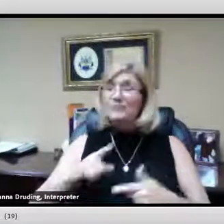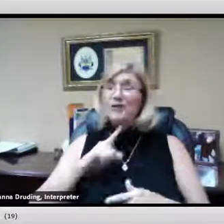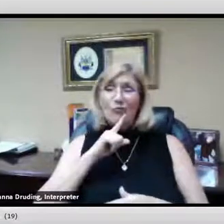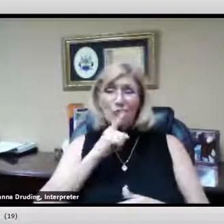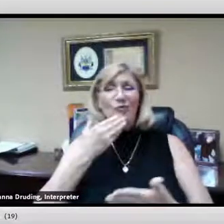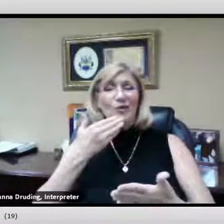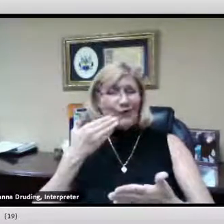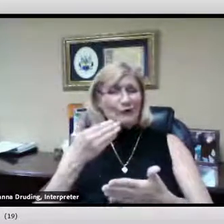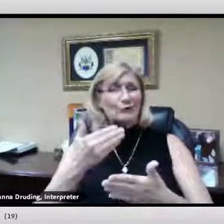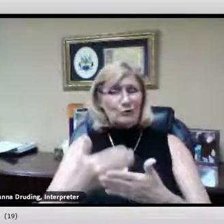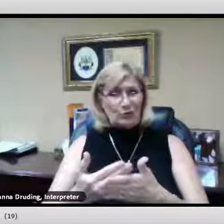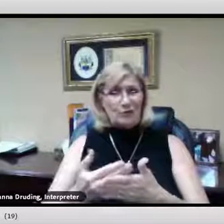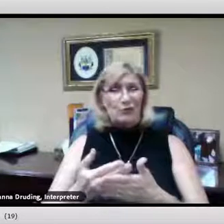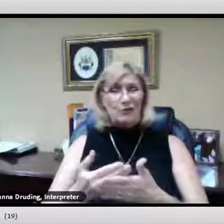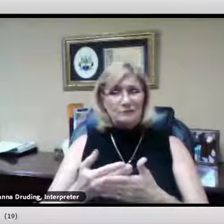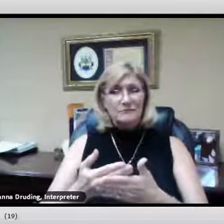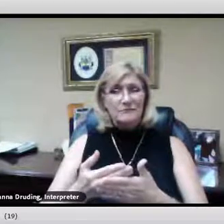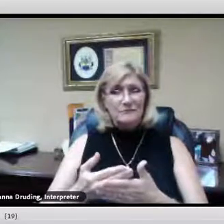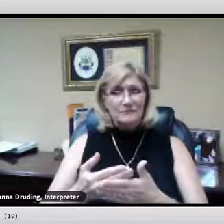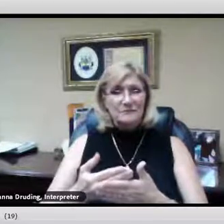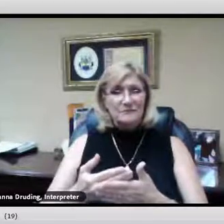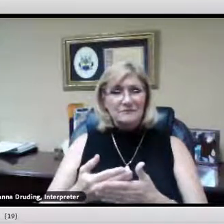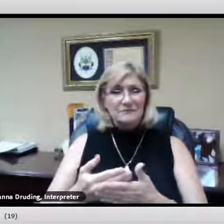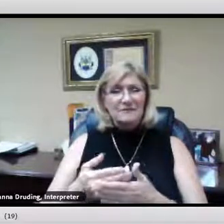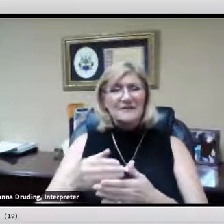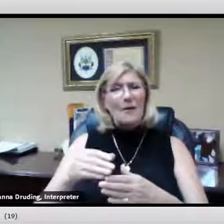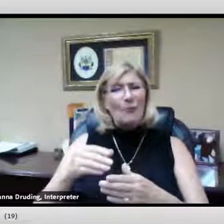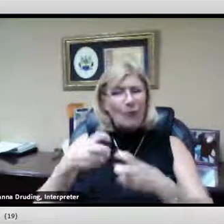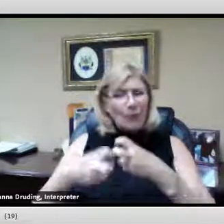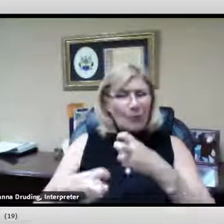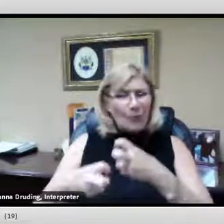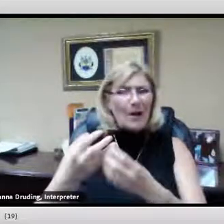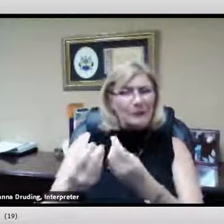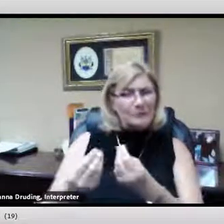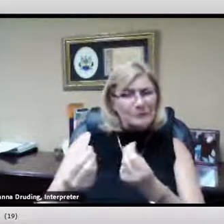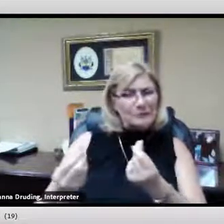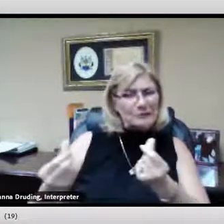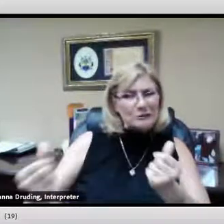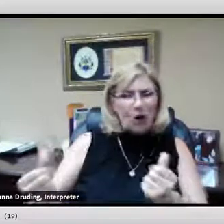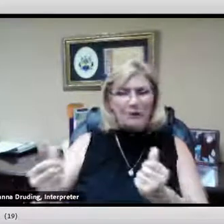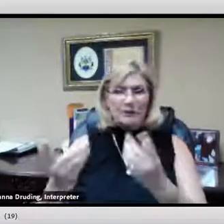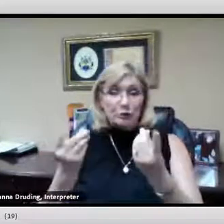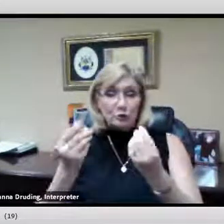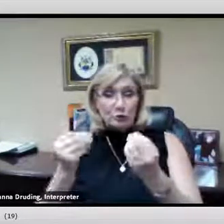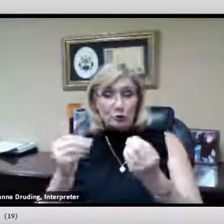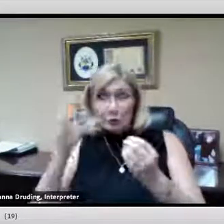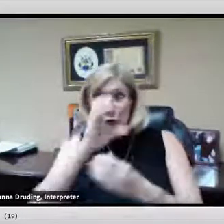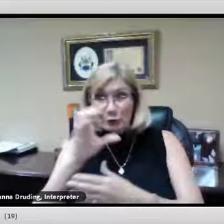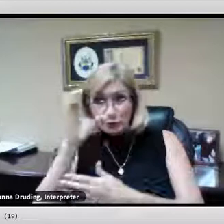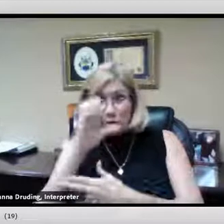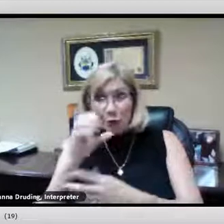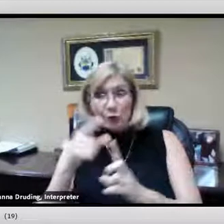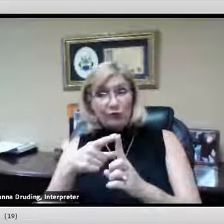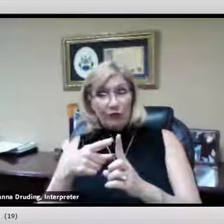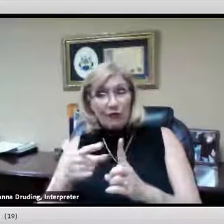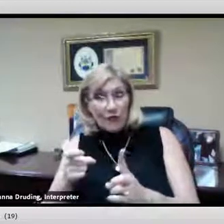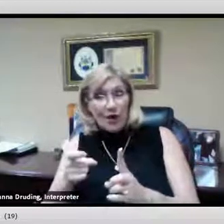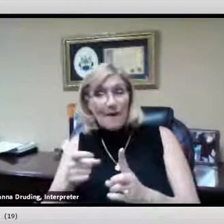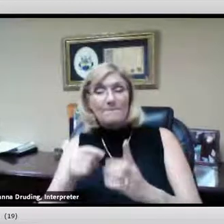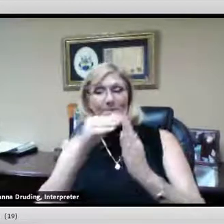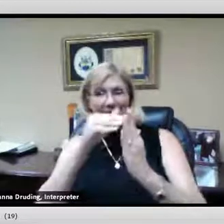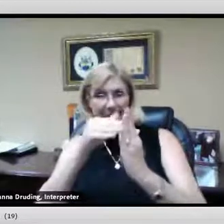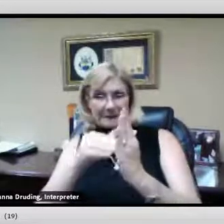really good sources of archived problem solving. Just doing a search of